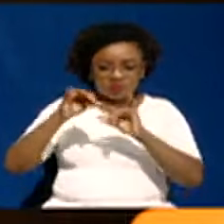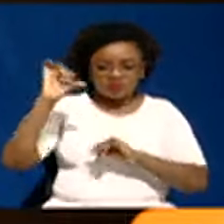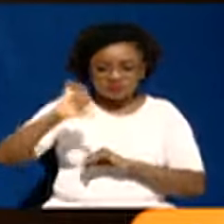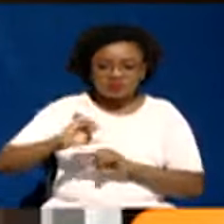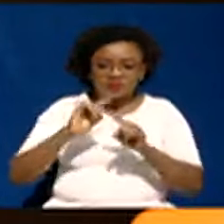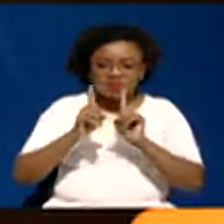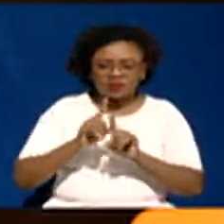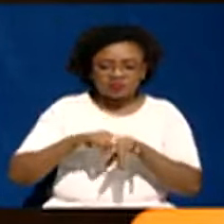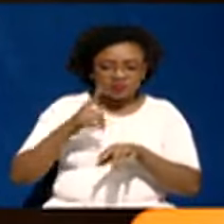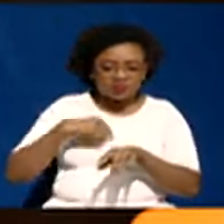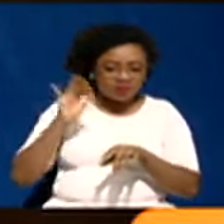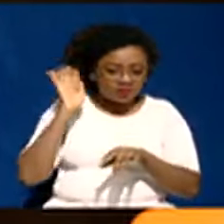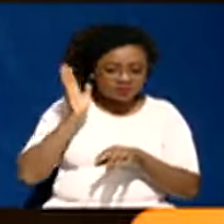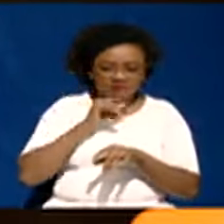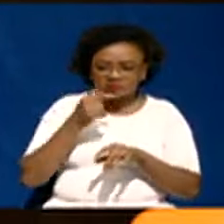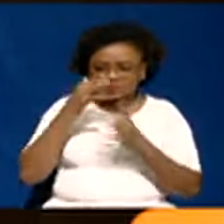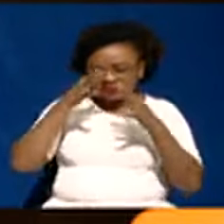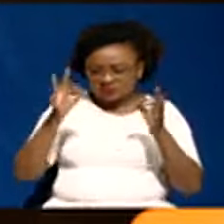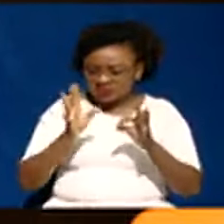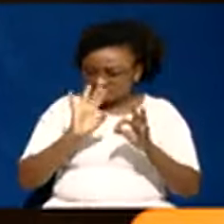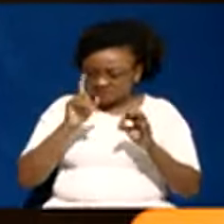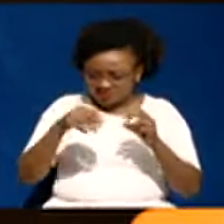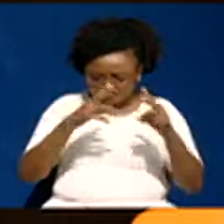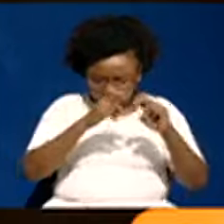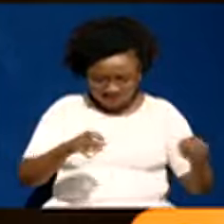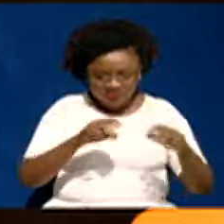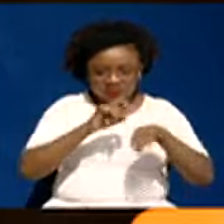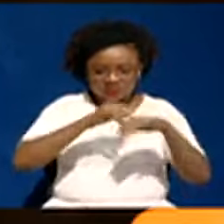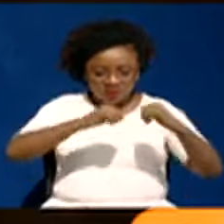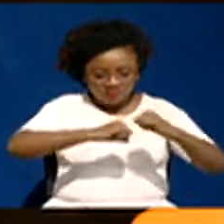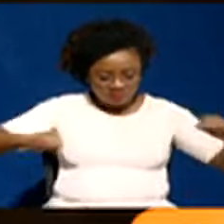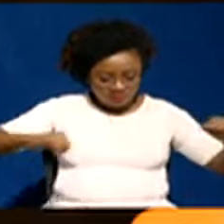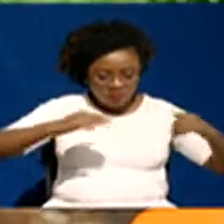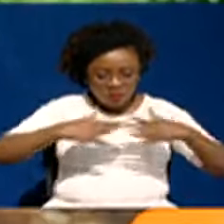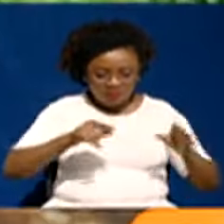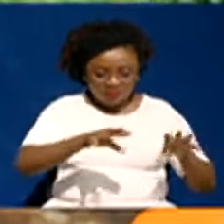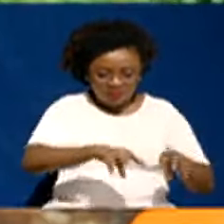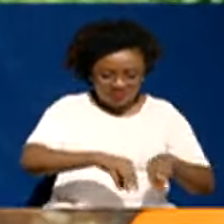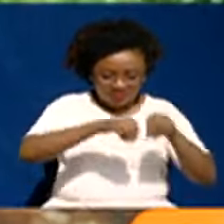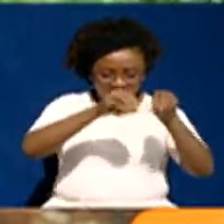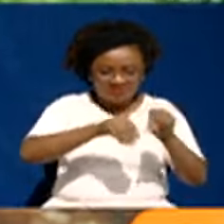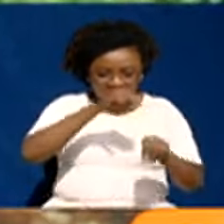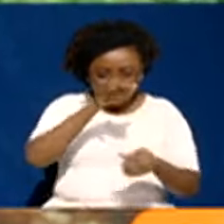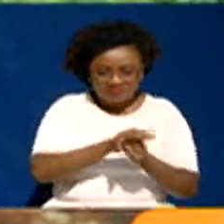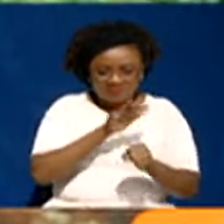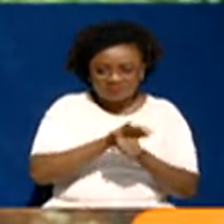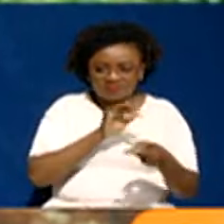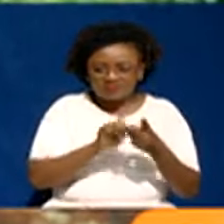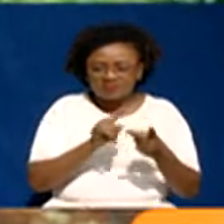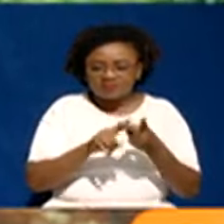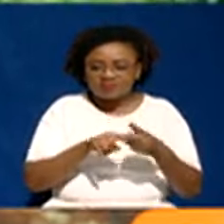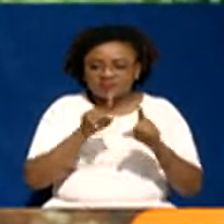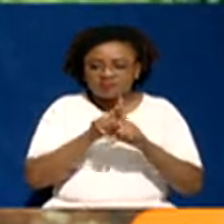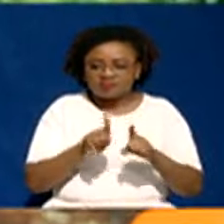tulisikia, ndio tukasema pana, wacha tuangalie yetu pia. Tulipofungua yetu, ilikuwa iko na vumbi nyingi. Ya pili ilikuwa iko